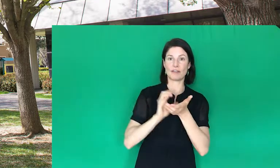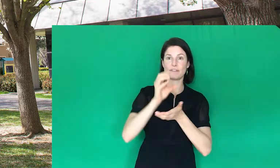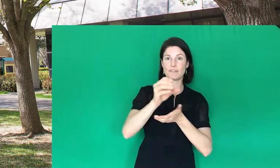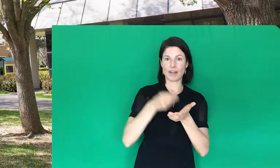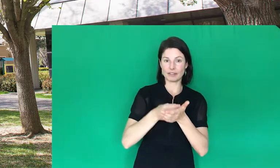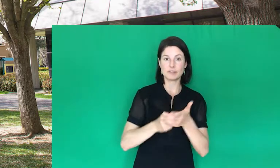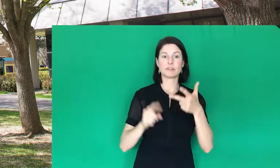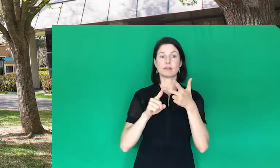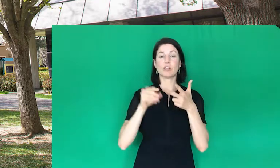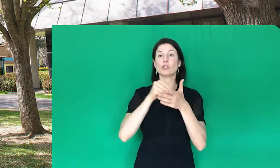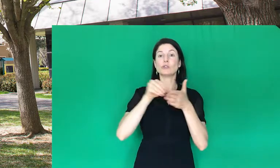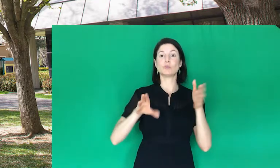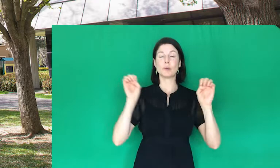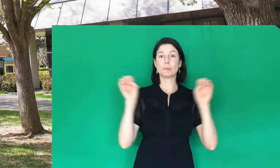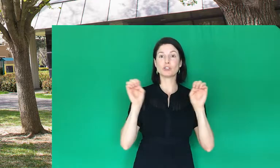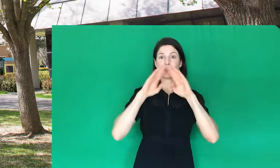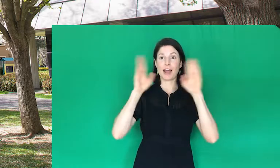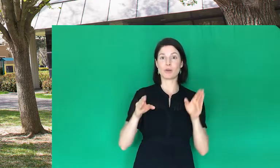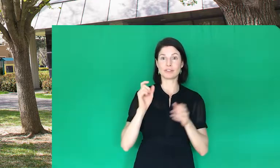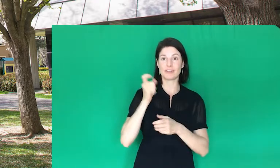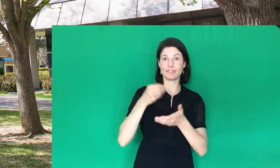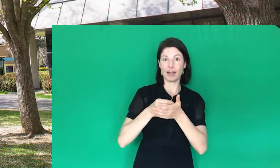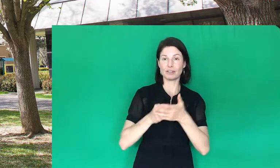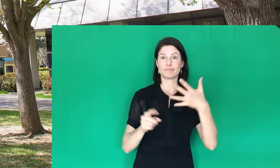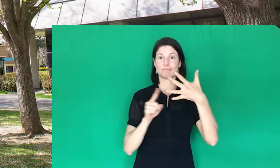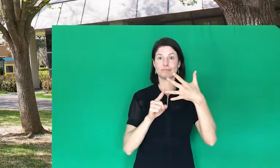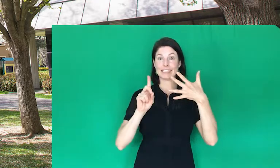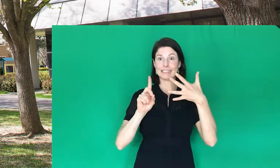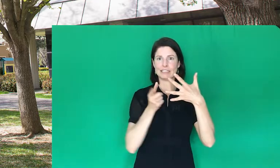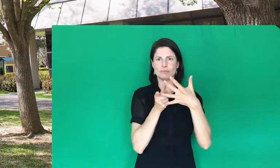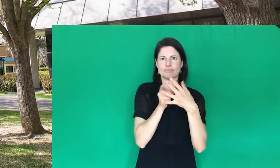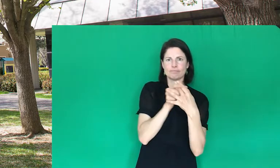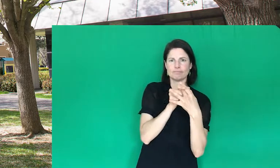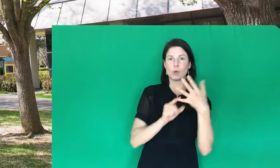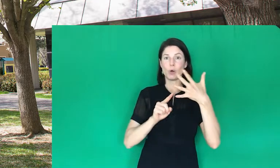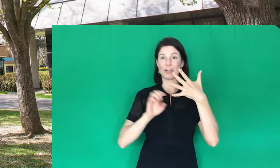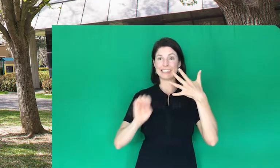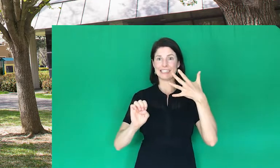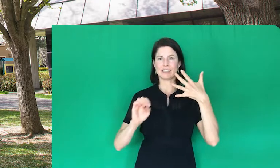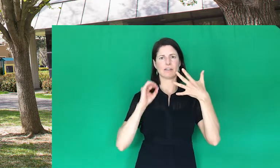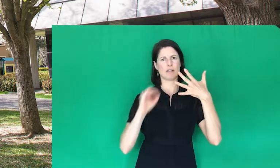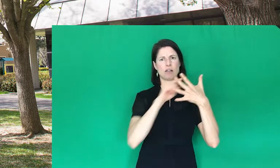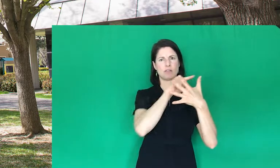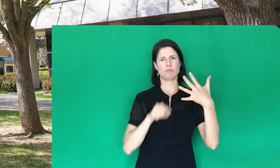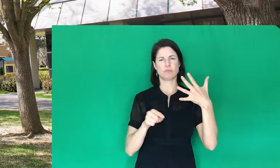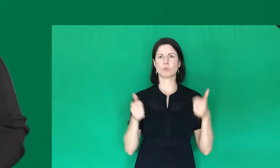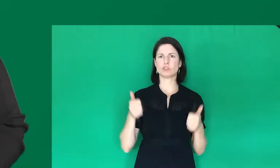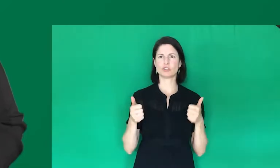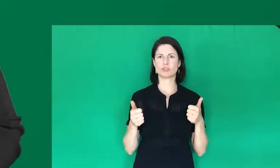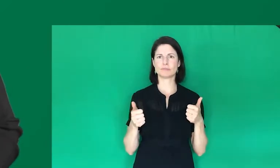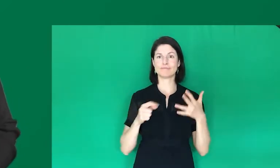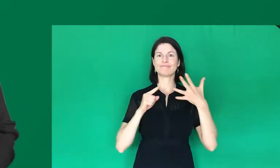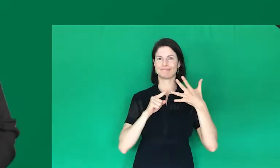Student Emergency Housing Fund. D, all of the above. Or E, none of the above.